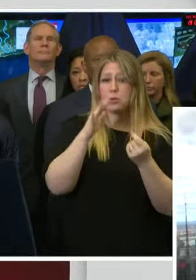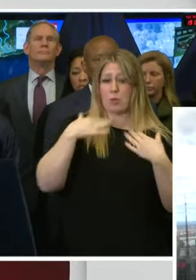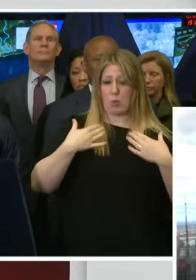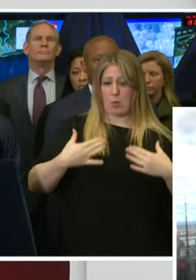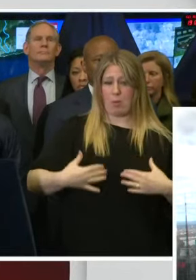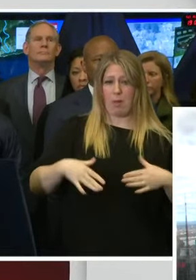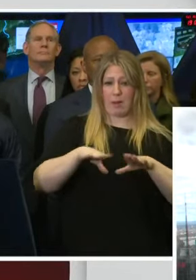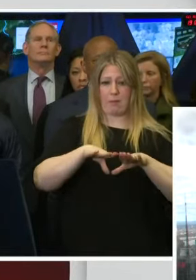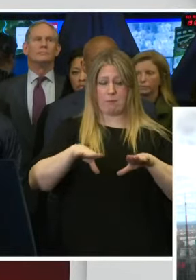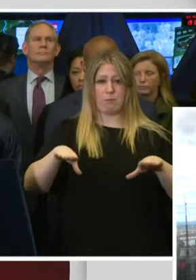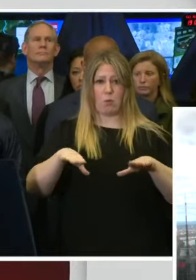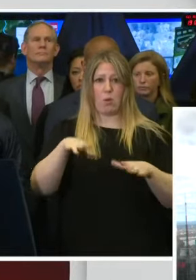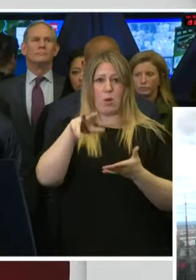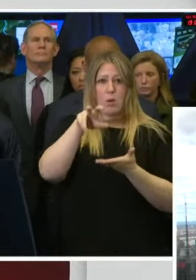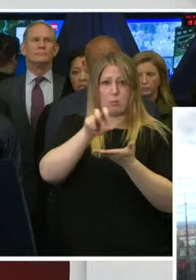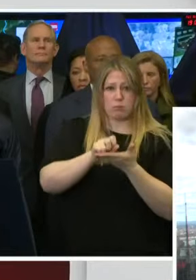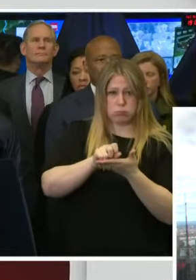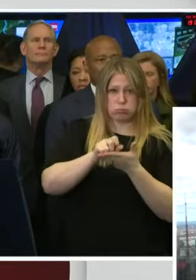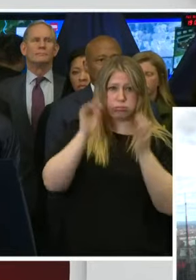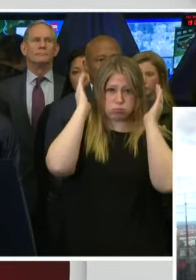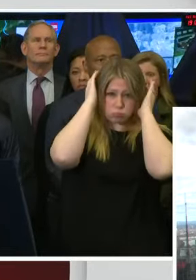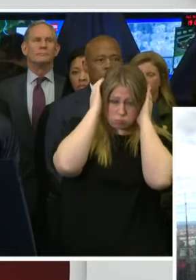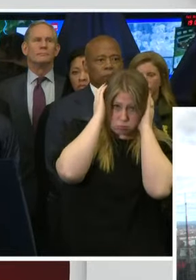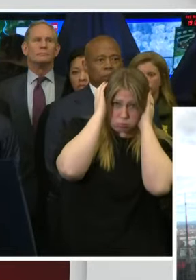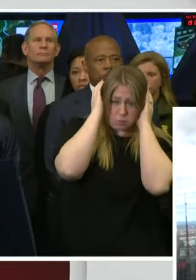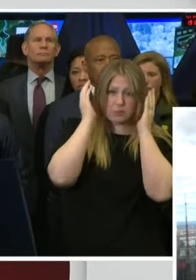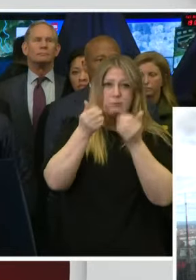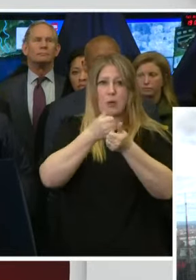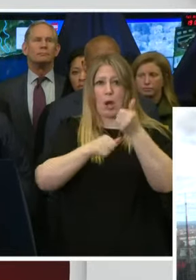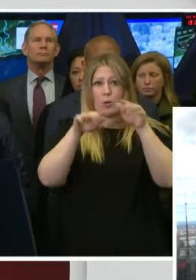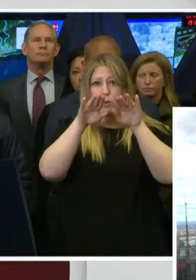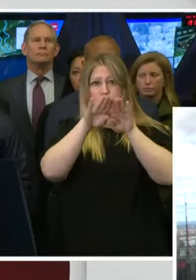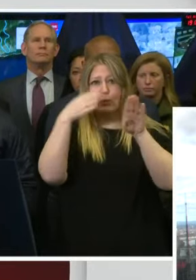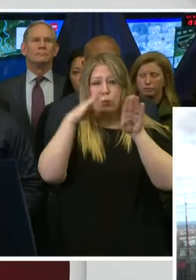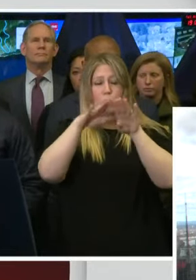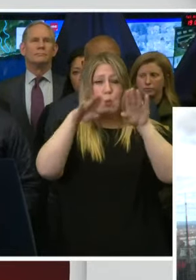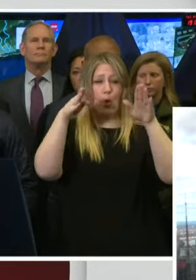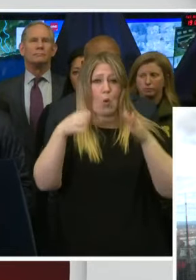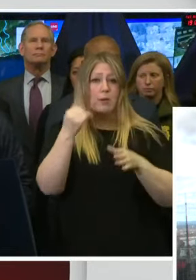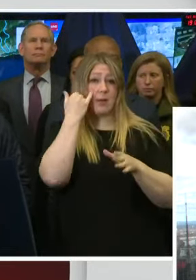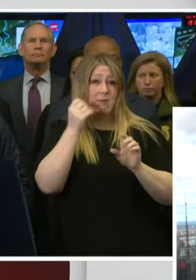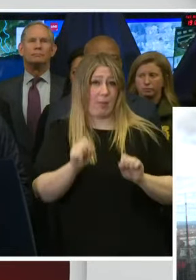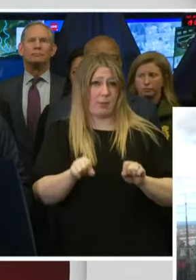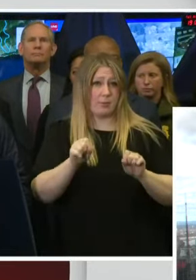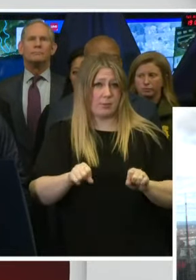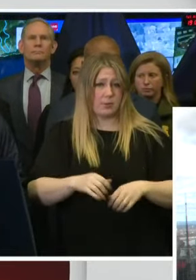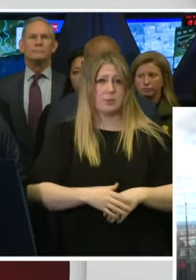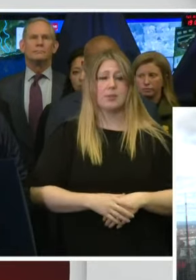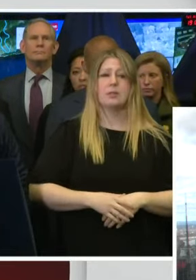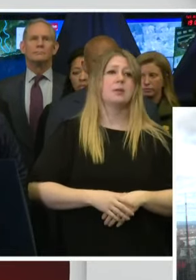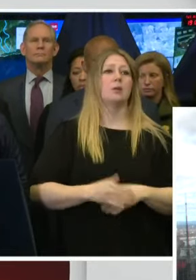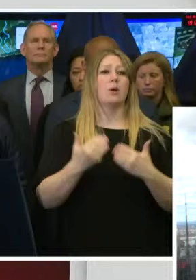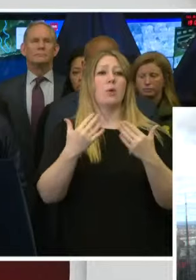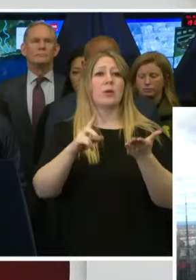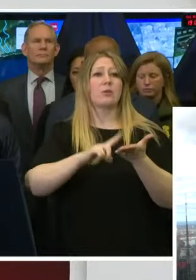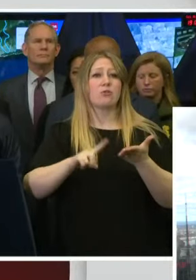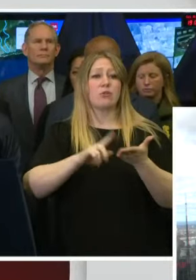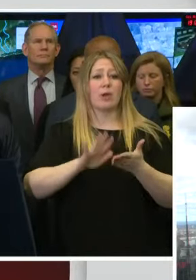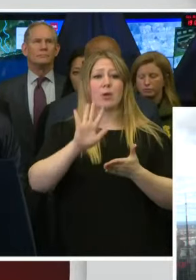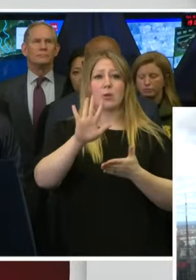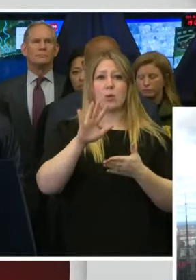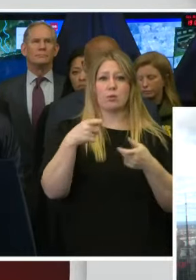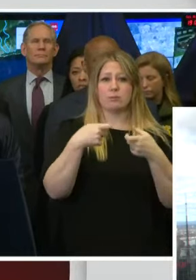in a doorway to make sure that you are safe. Please also make sure that you're checking your utilities, that you know how to turn them on and